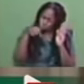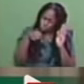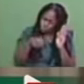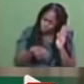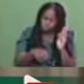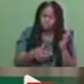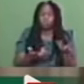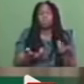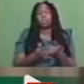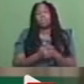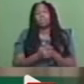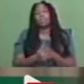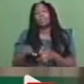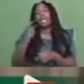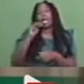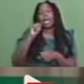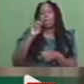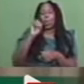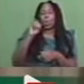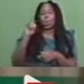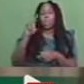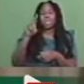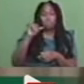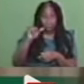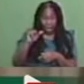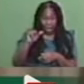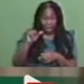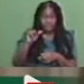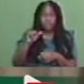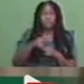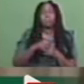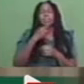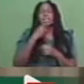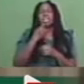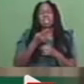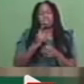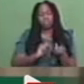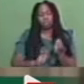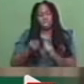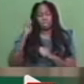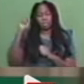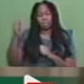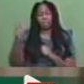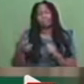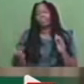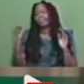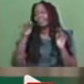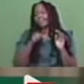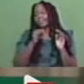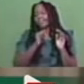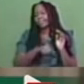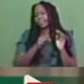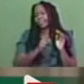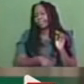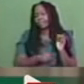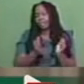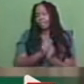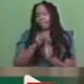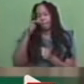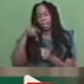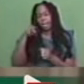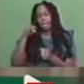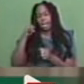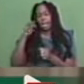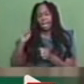Moody's Investor Services has consistently downgraded the country under this government. After 5 years of mishandling